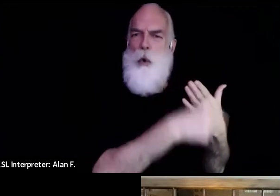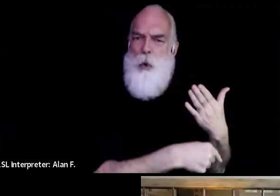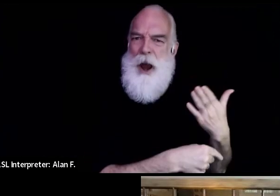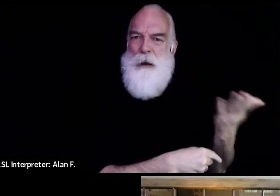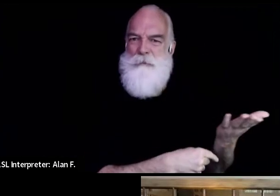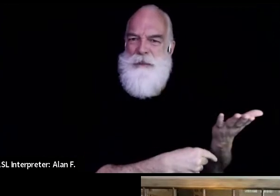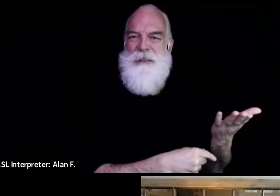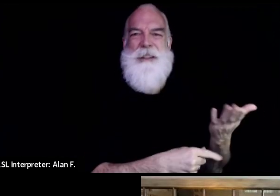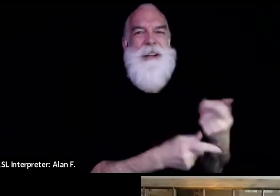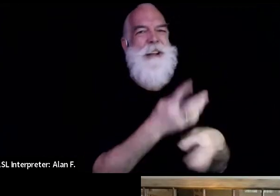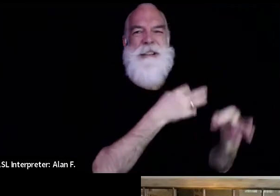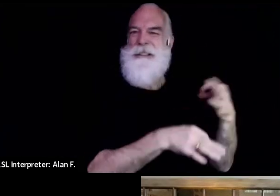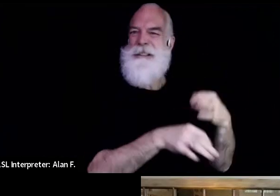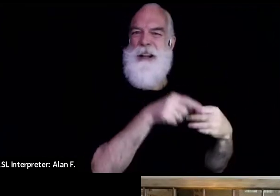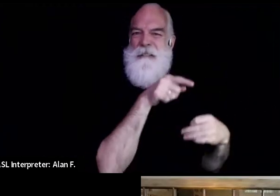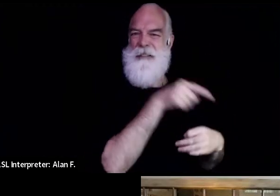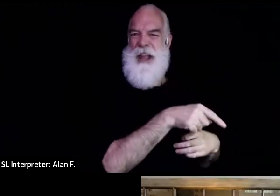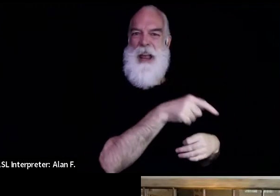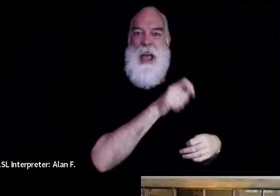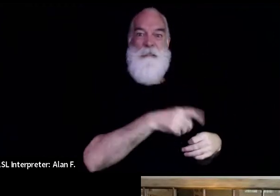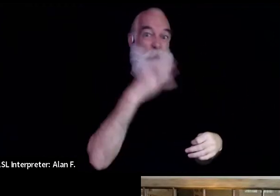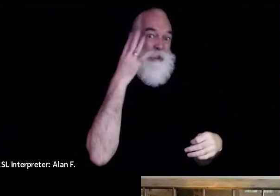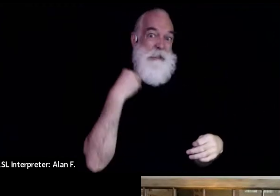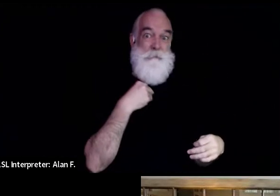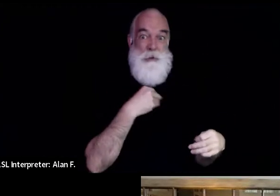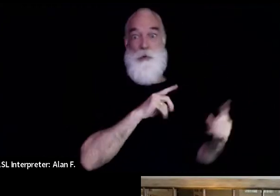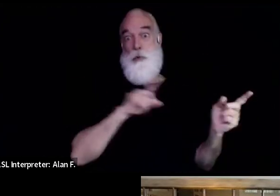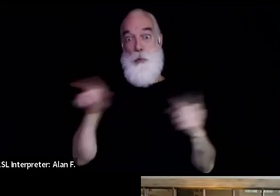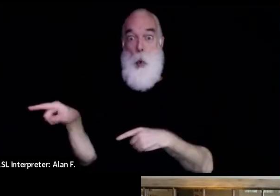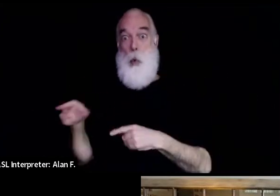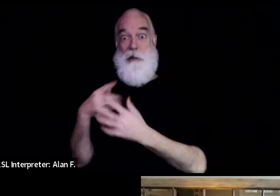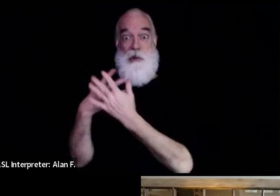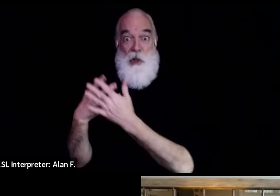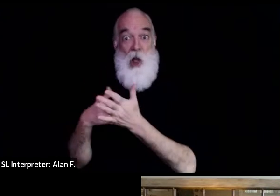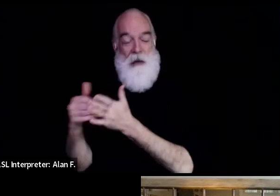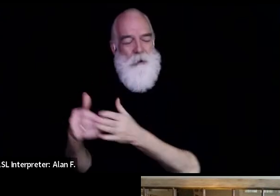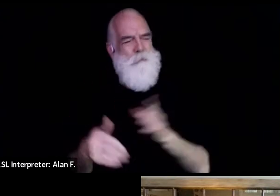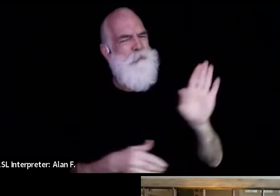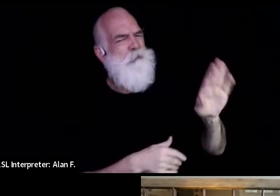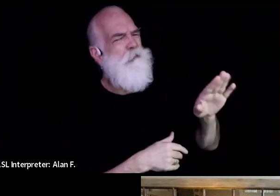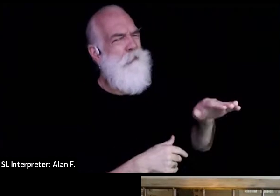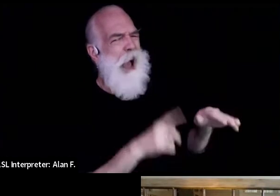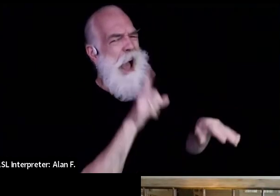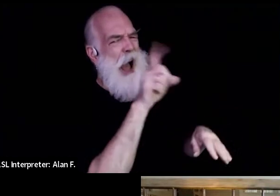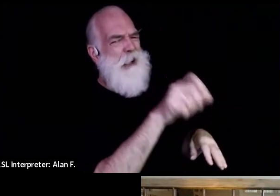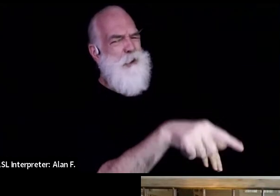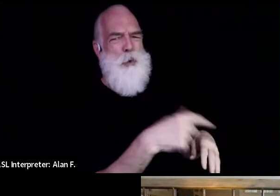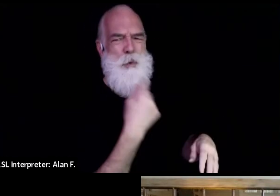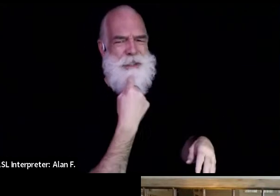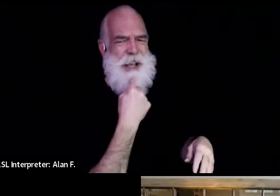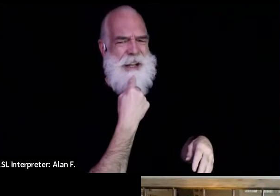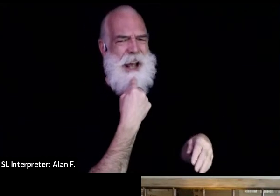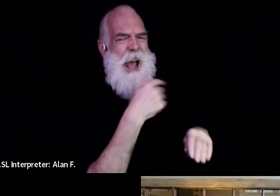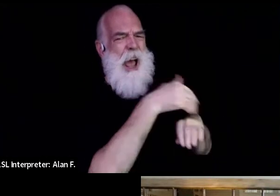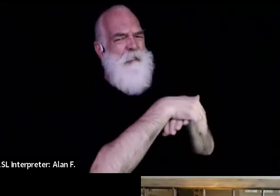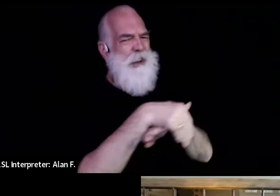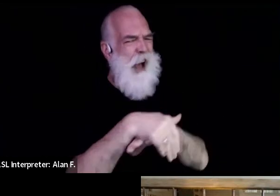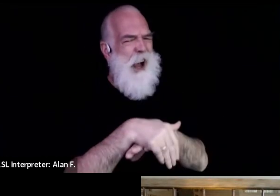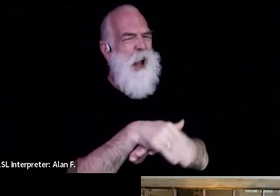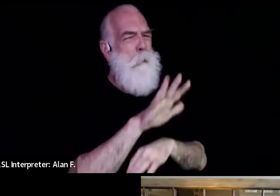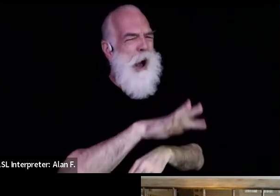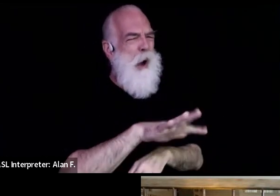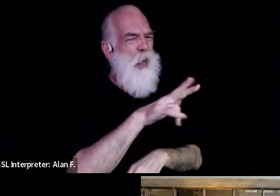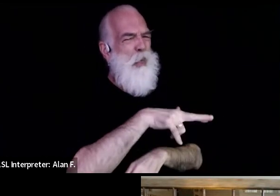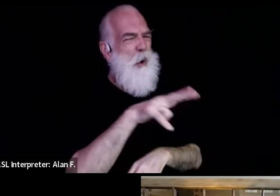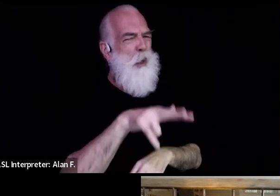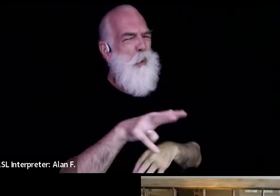The just so people have perspective, when you say it was an average of 33 a night by the end of your term, do you have any sense of how big a